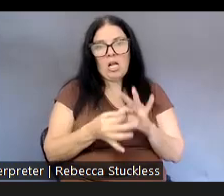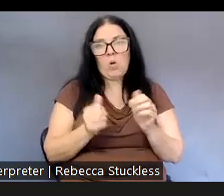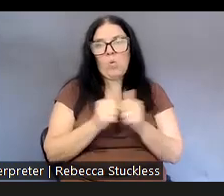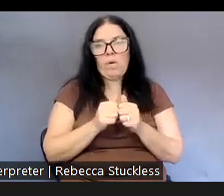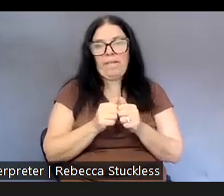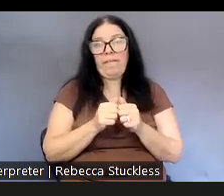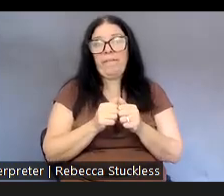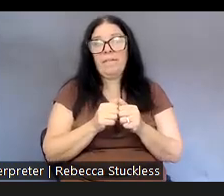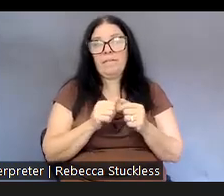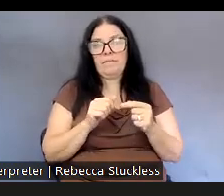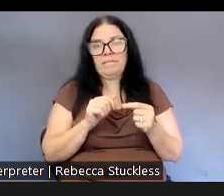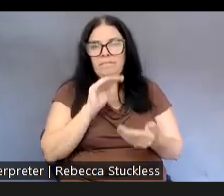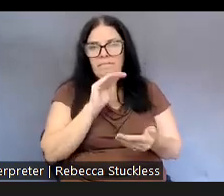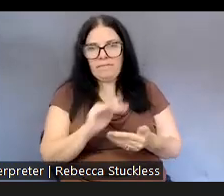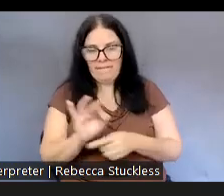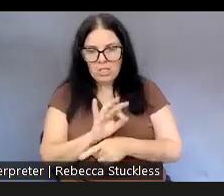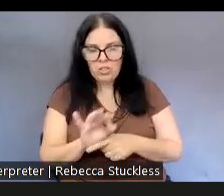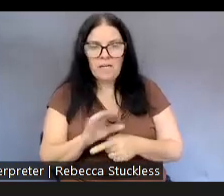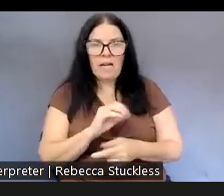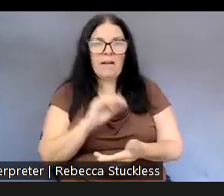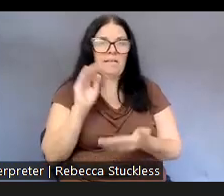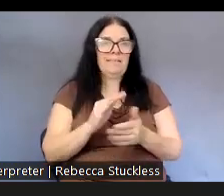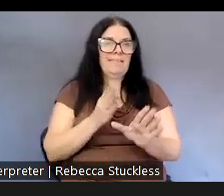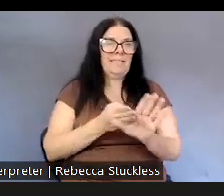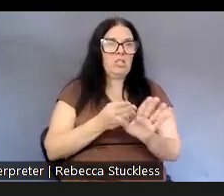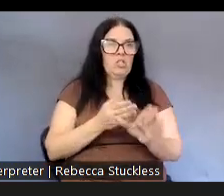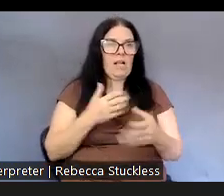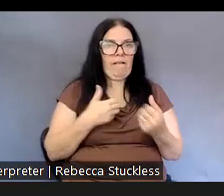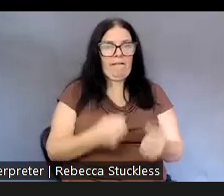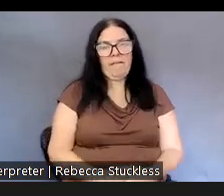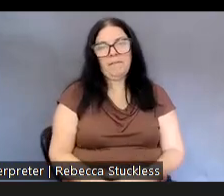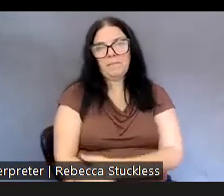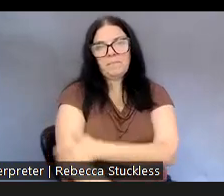functioning and decreased overall psychological health.